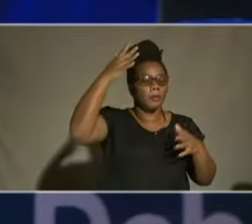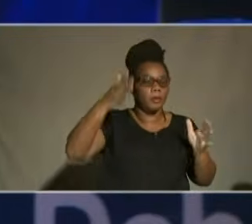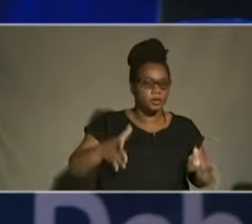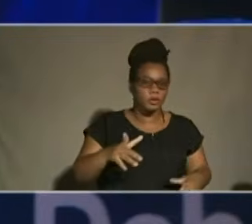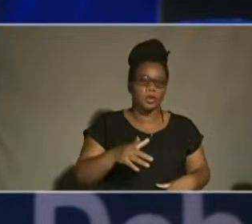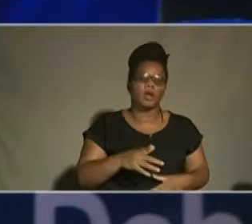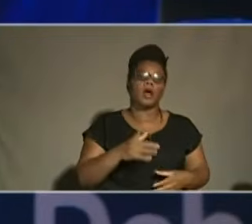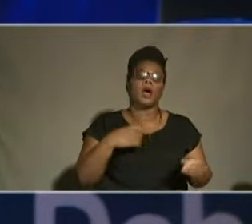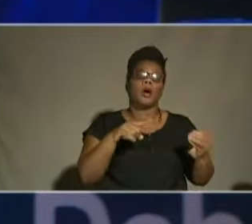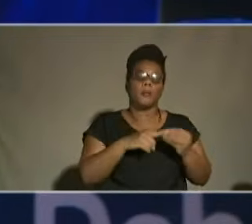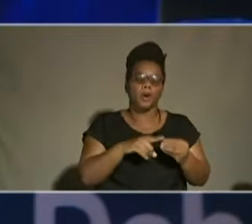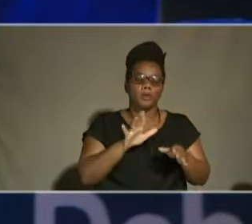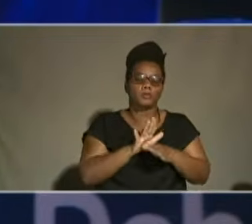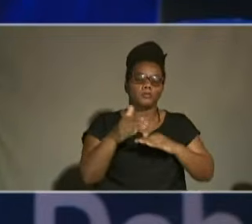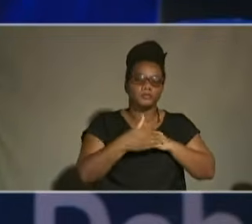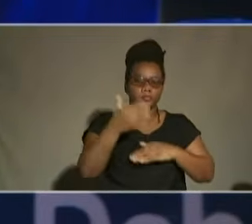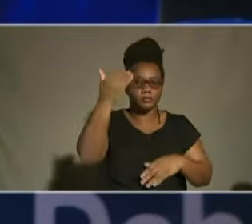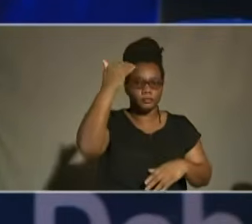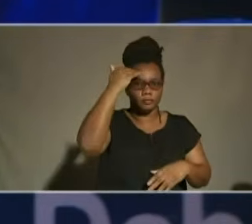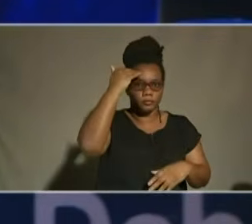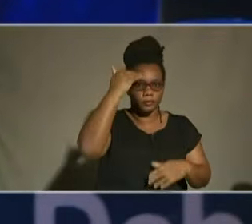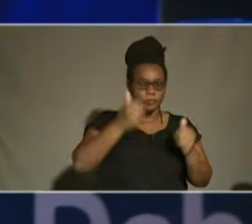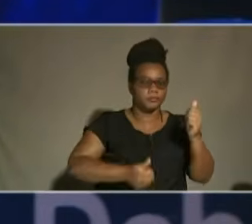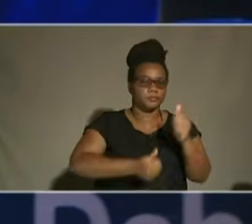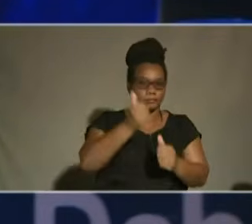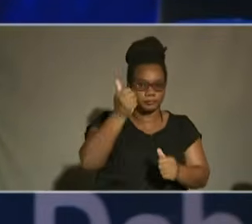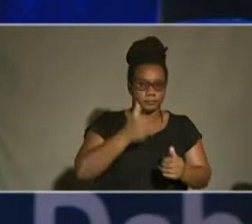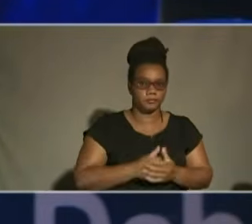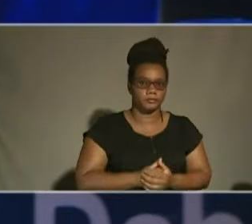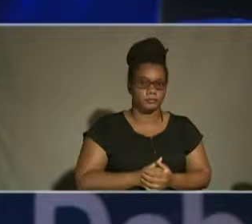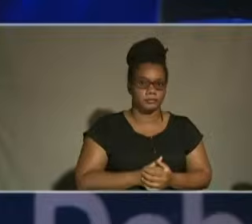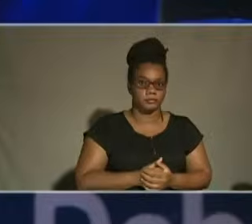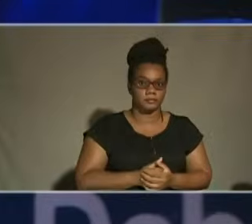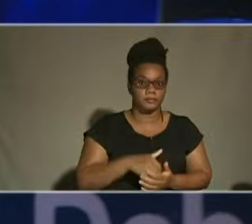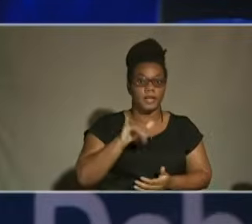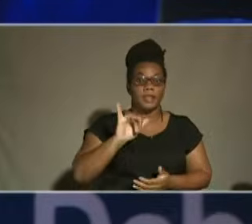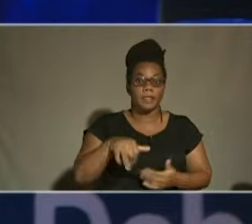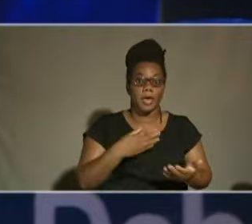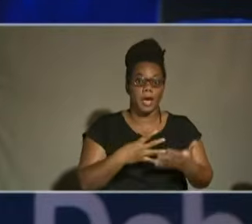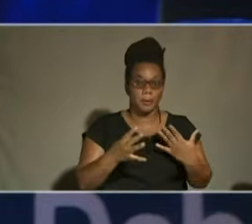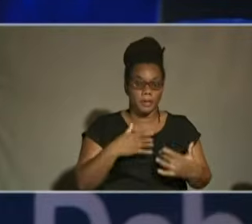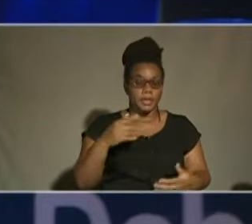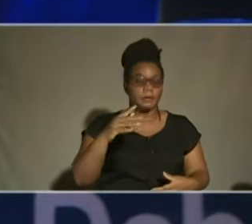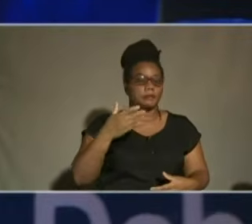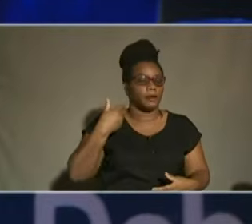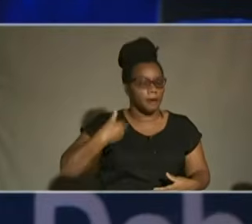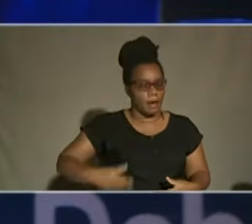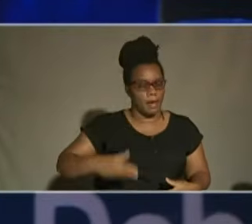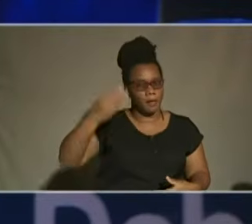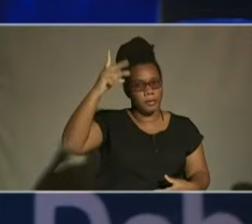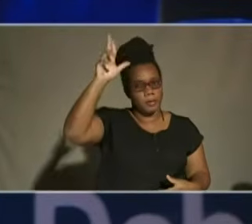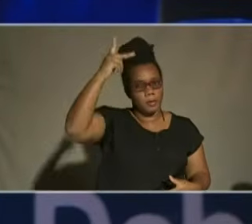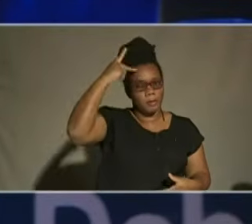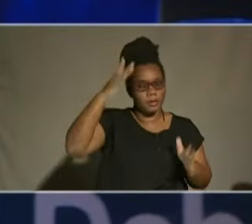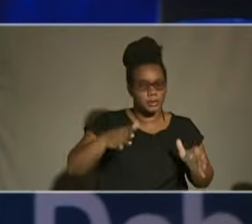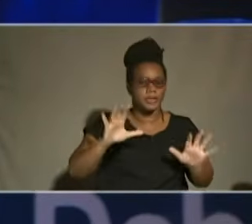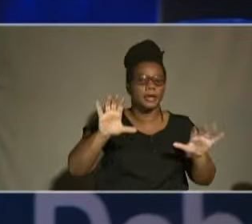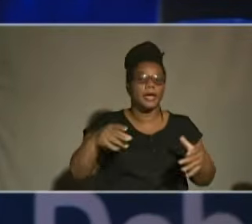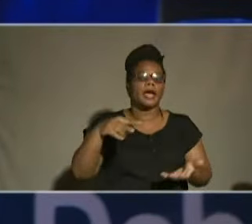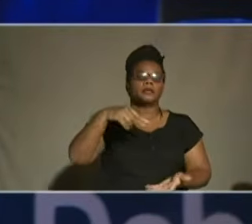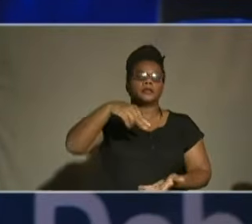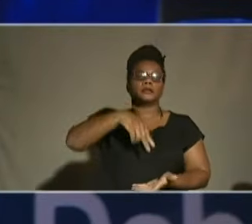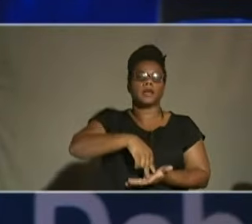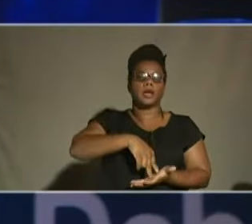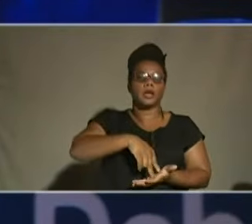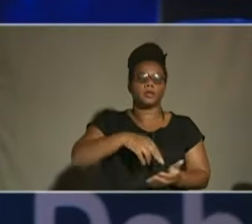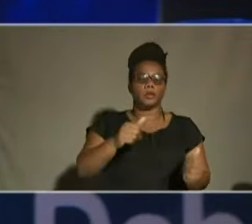which Jamaica knows the most. And therefore, I am the politician who can stand